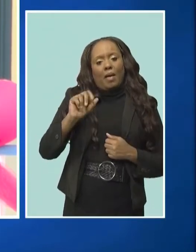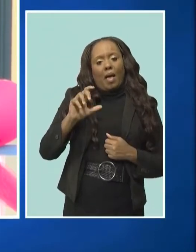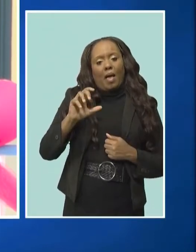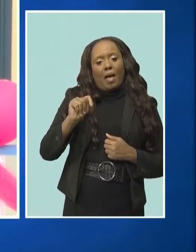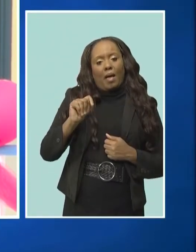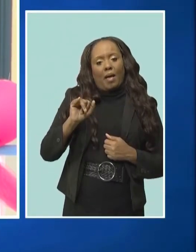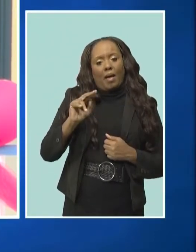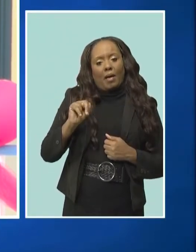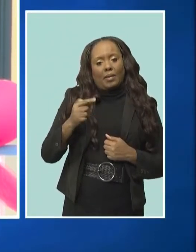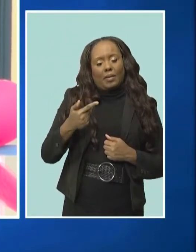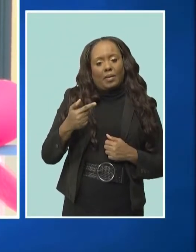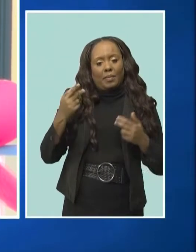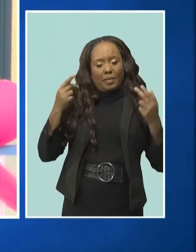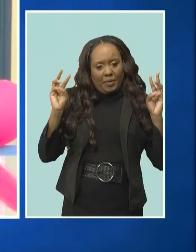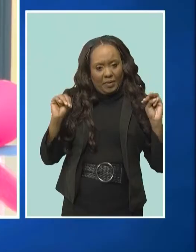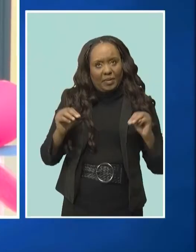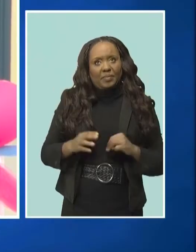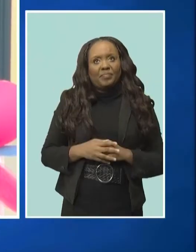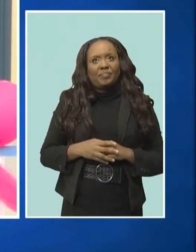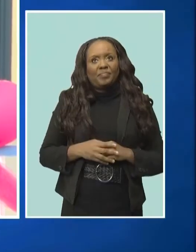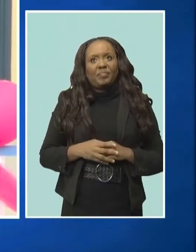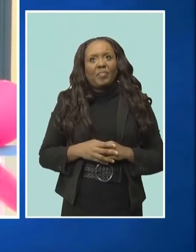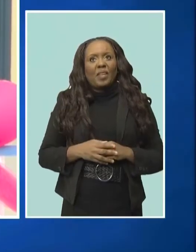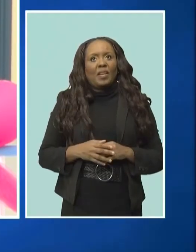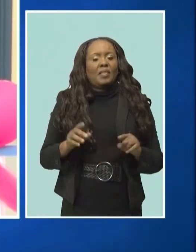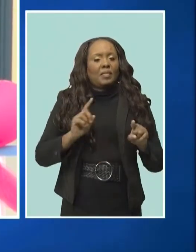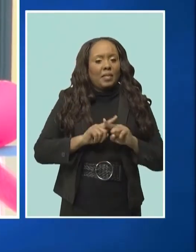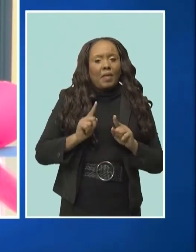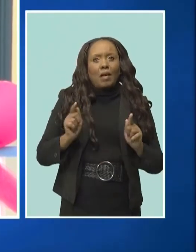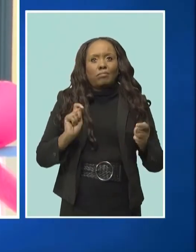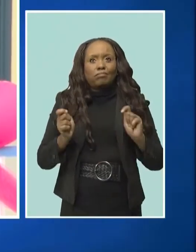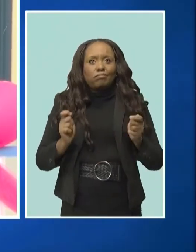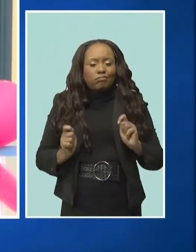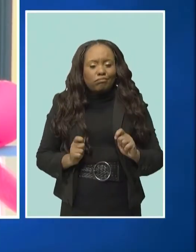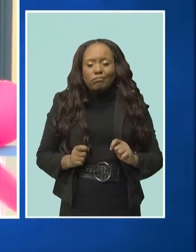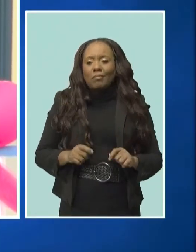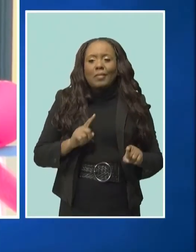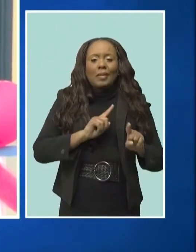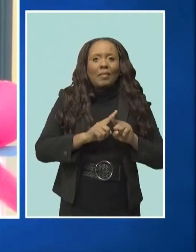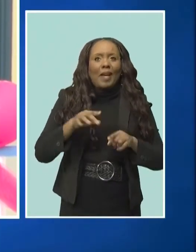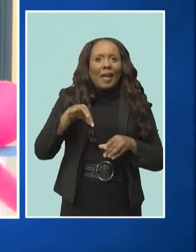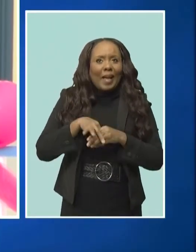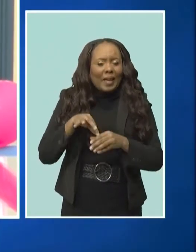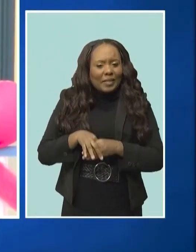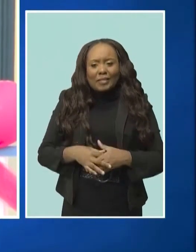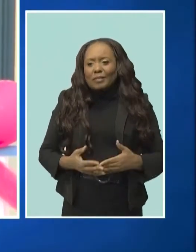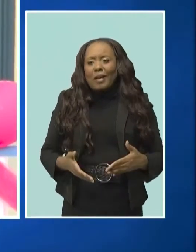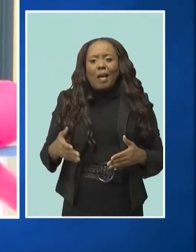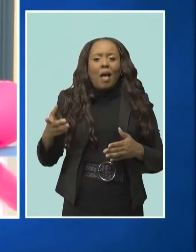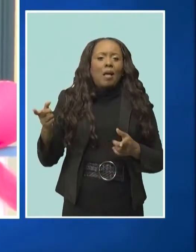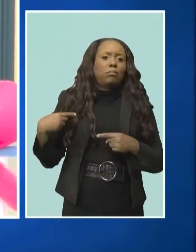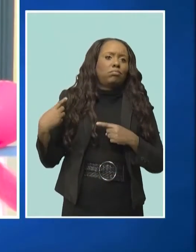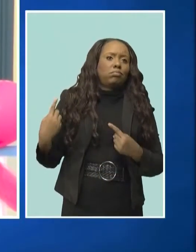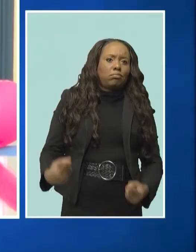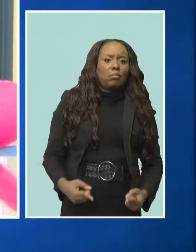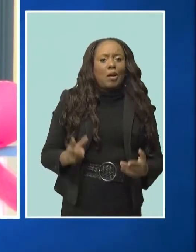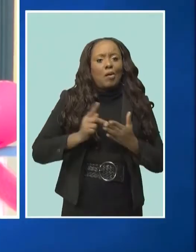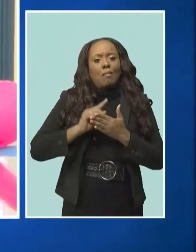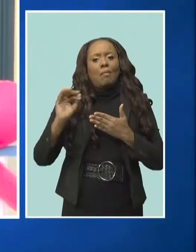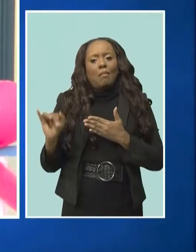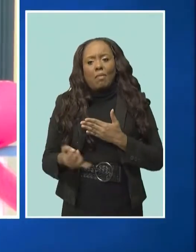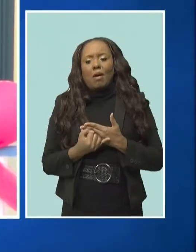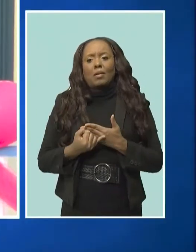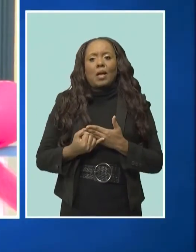number of iterations, an election and a couple of reshuffles. So we understand how long this project has been going